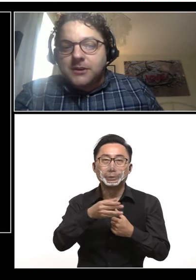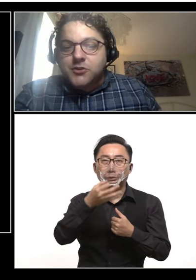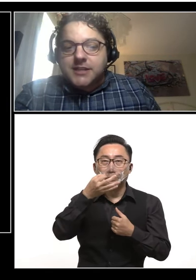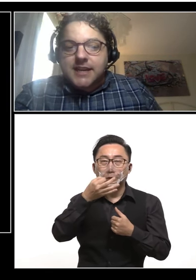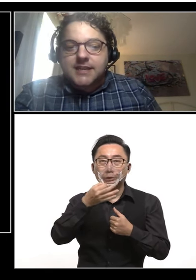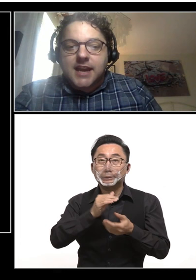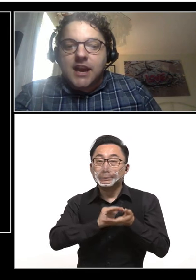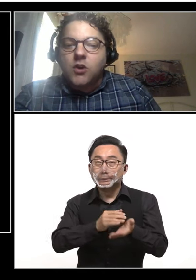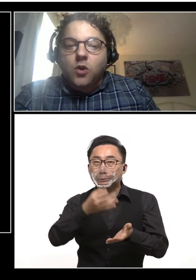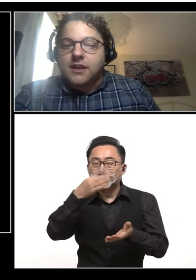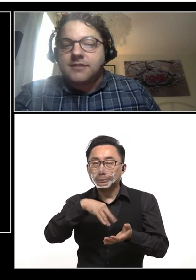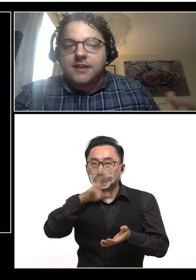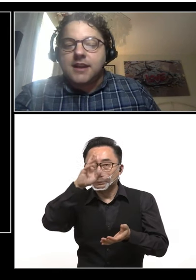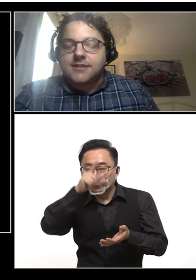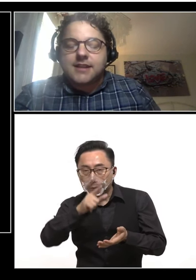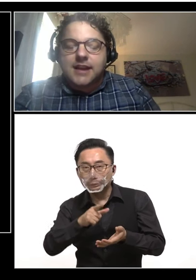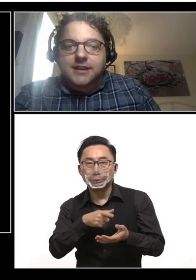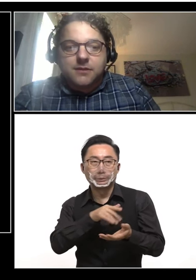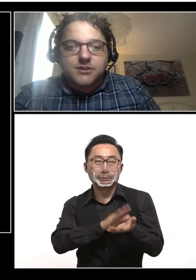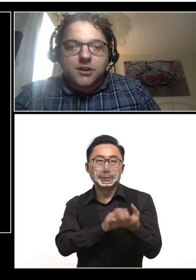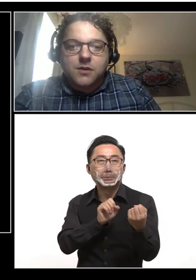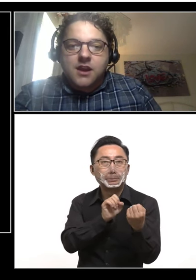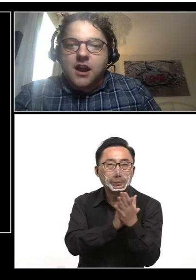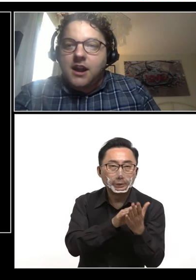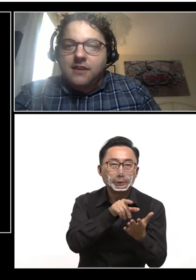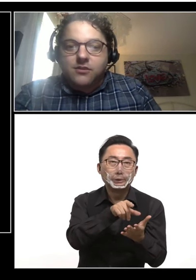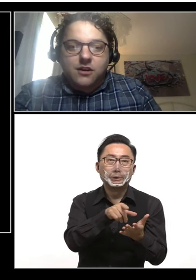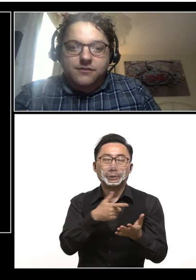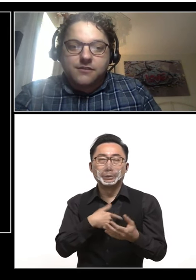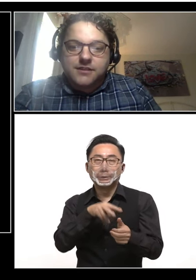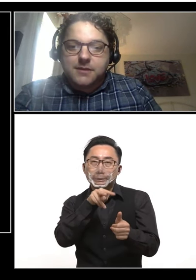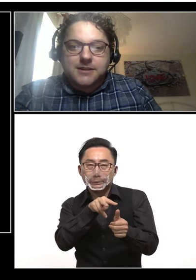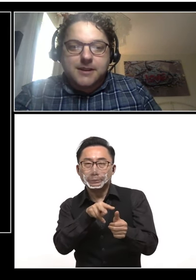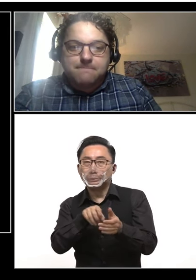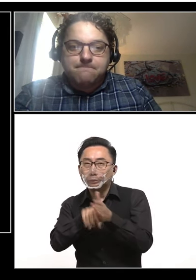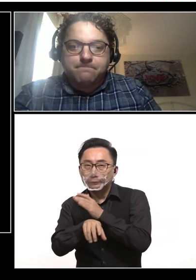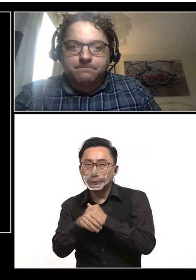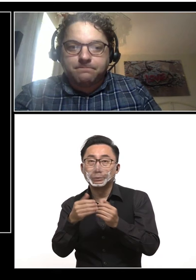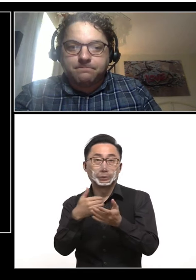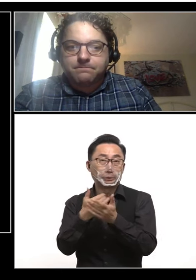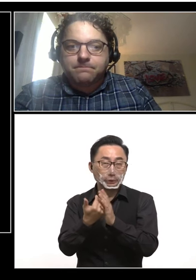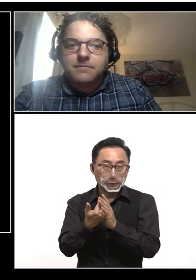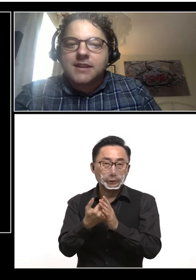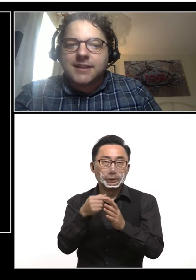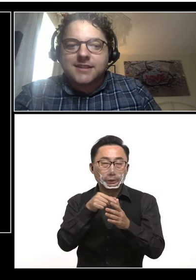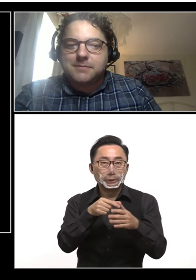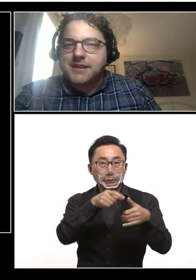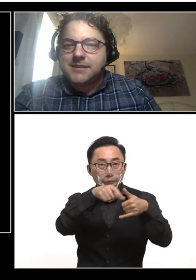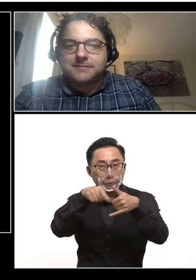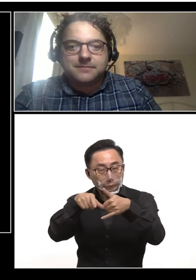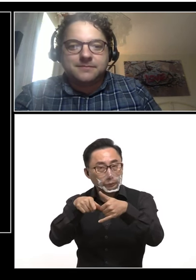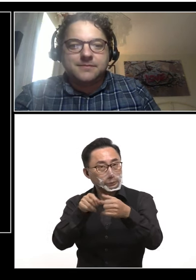not been treated, and all this has added up to a high level of disability. Next slide,